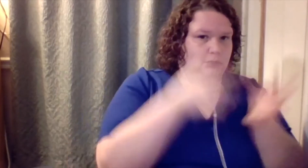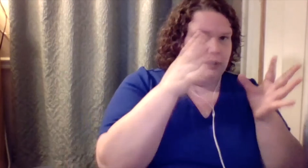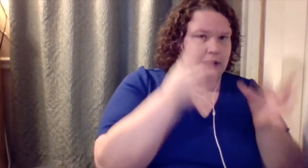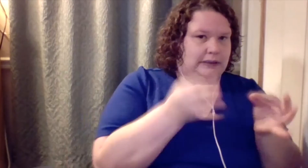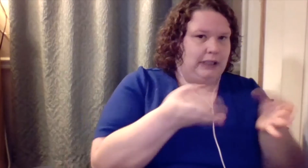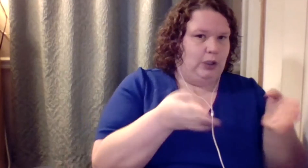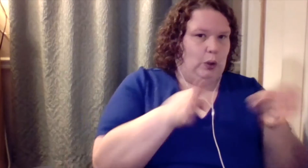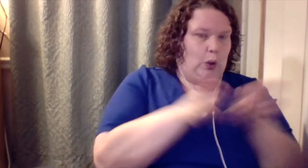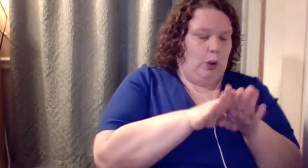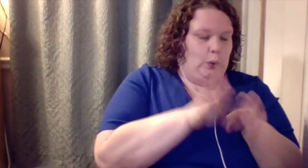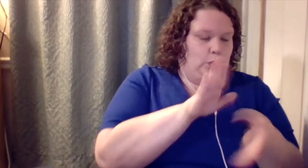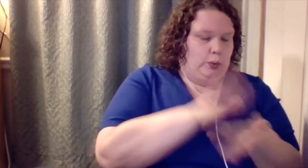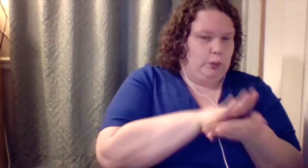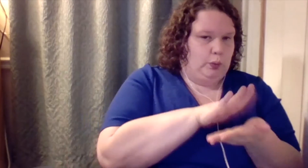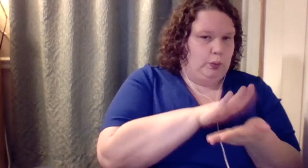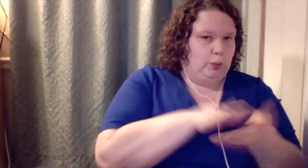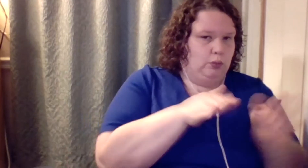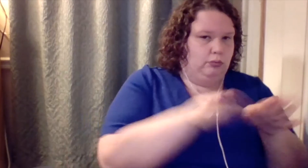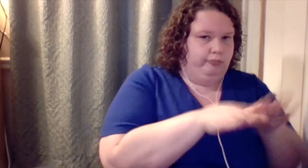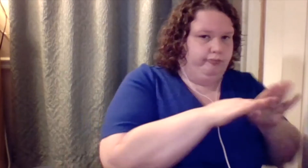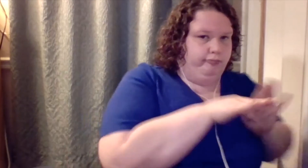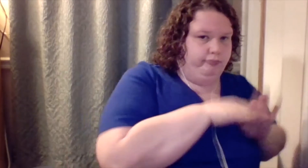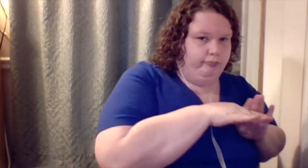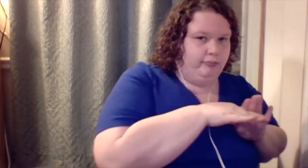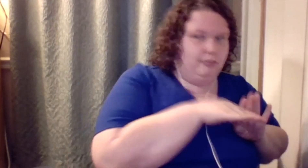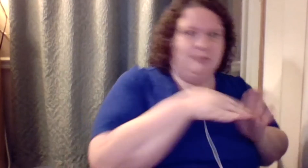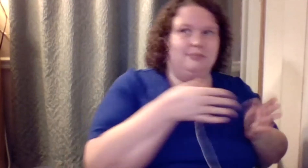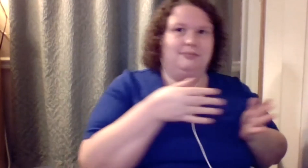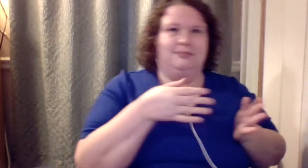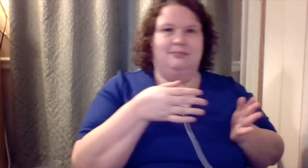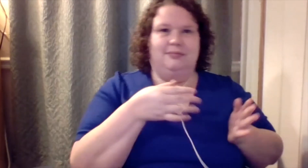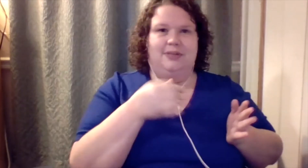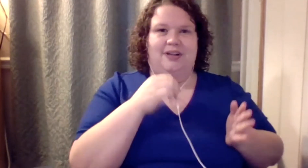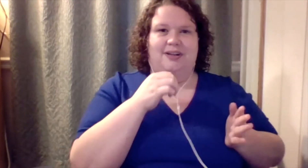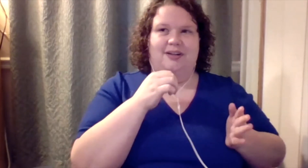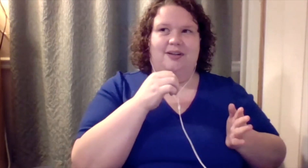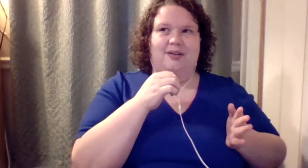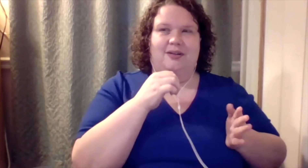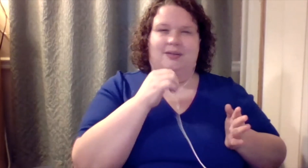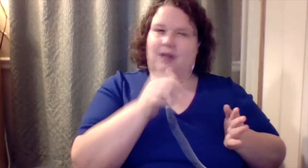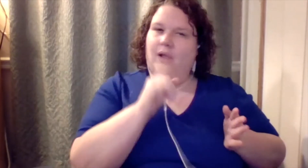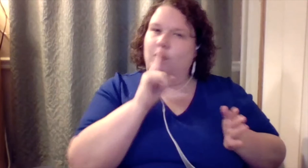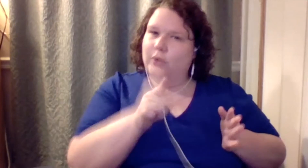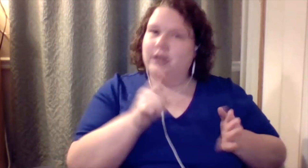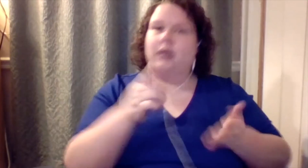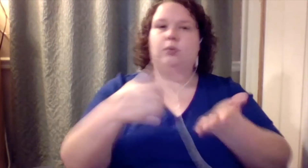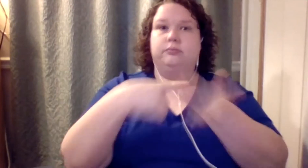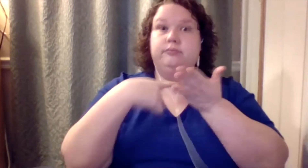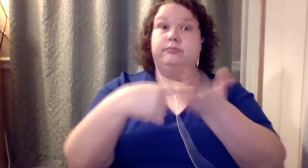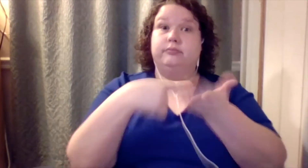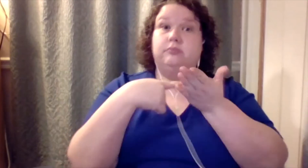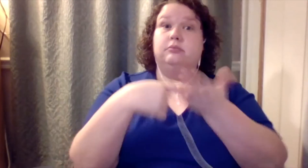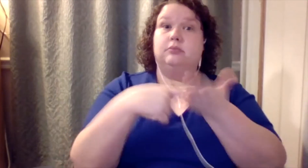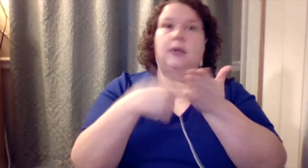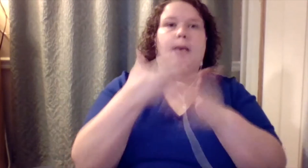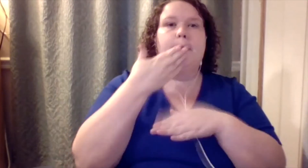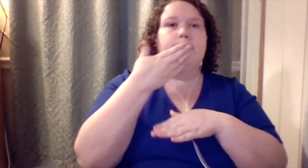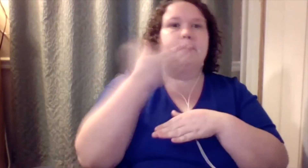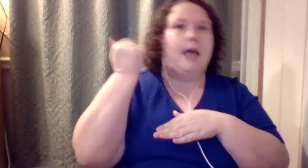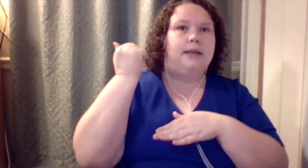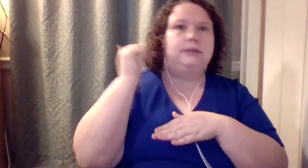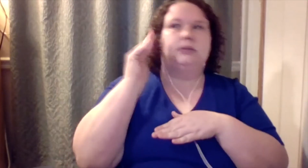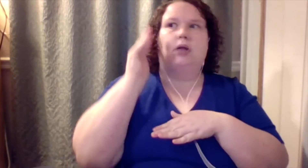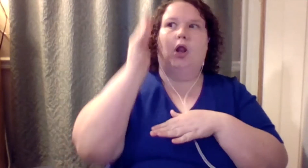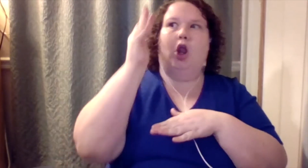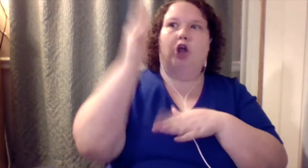as opposed to a conversation about what's the highest, best long-term strategy to have a winning educational system in this city and